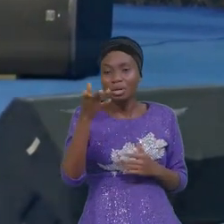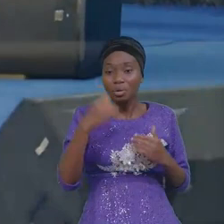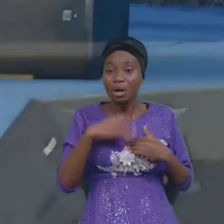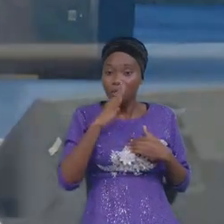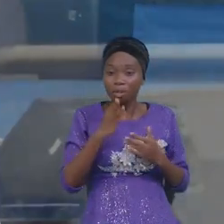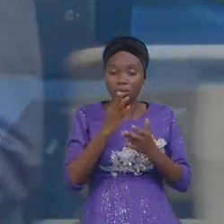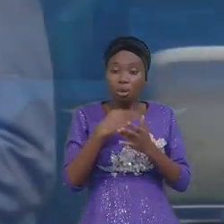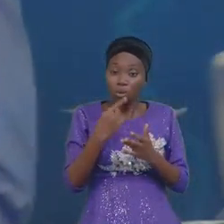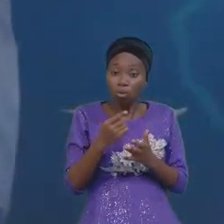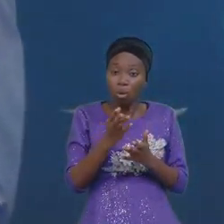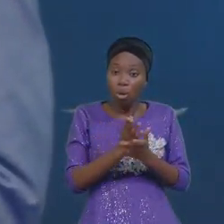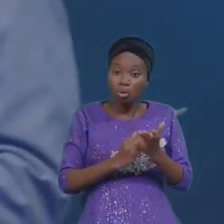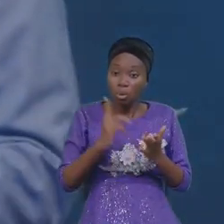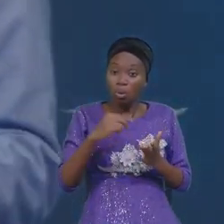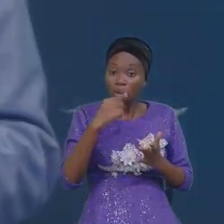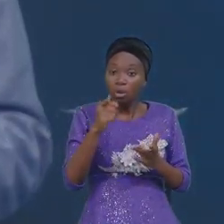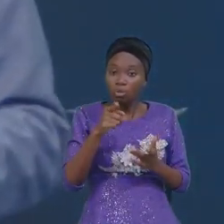telling you